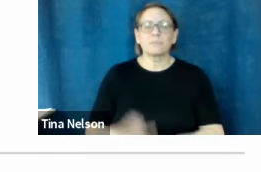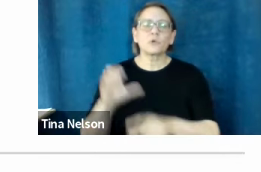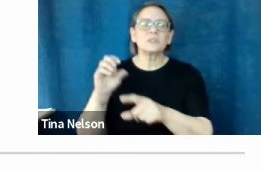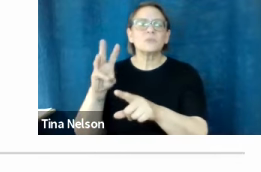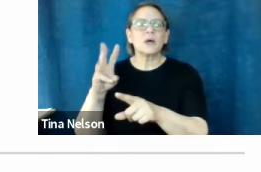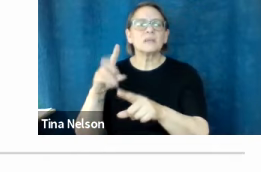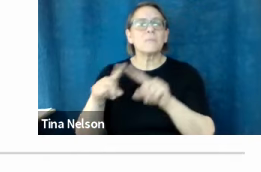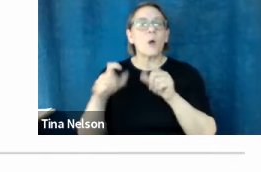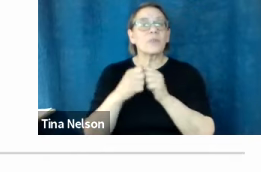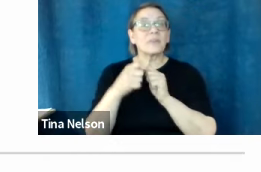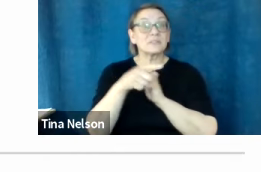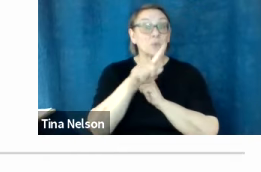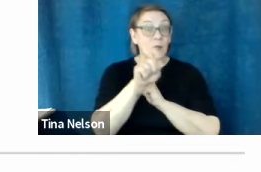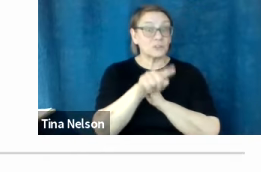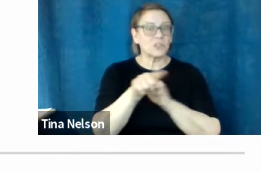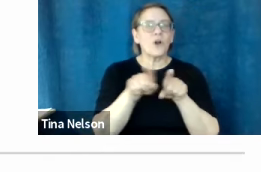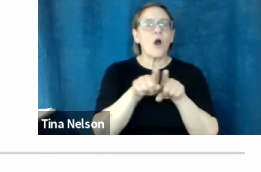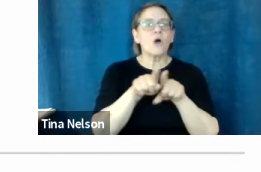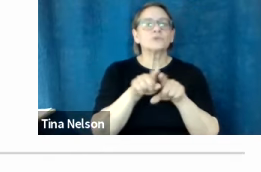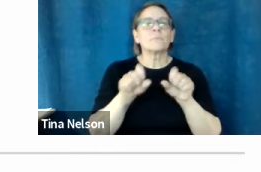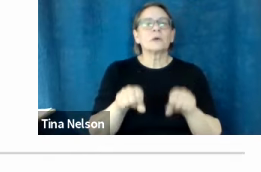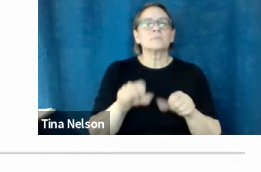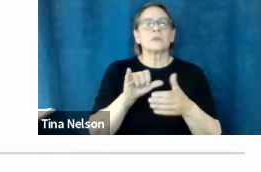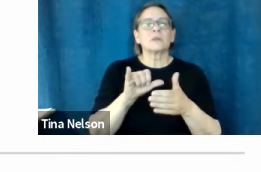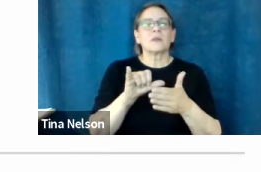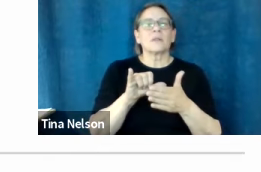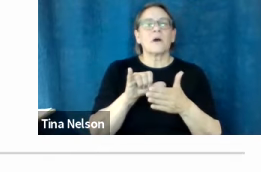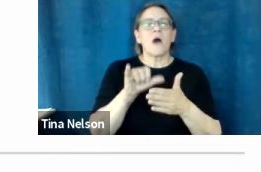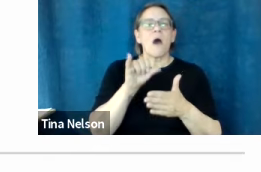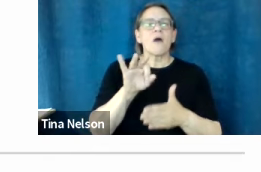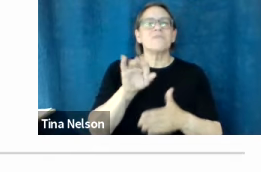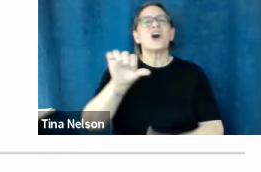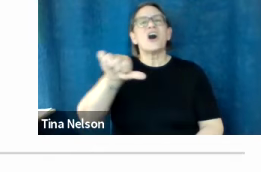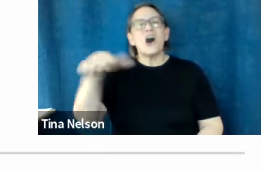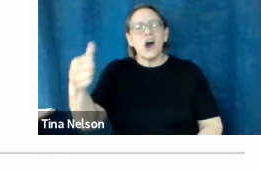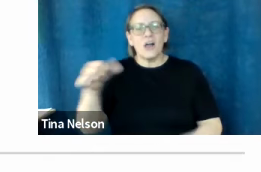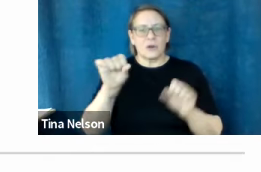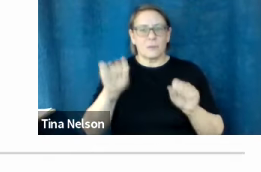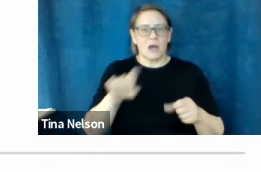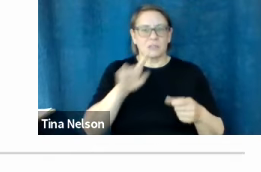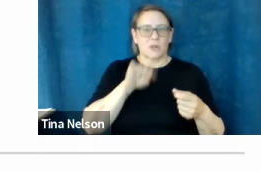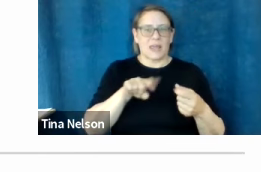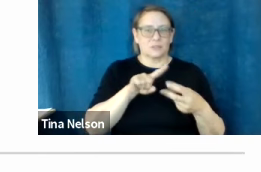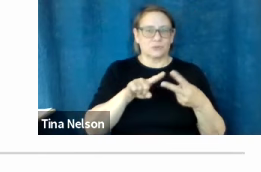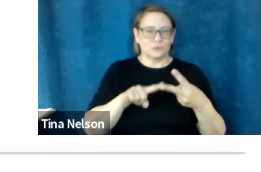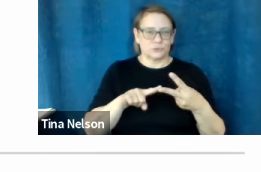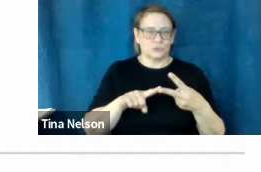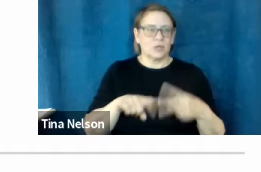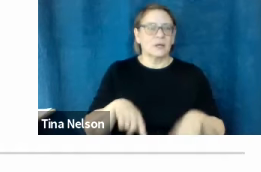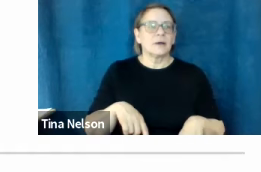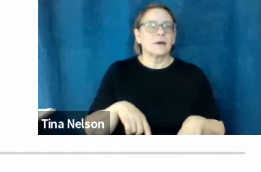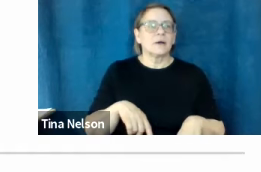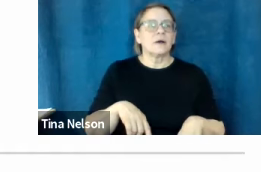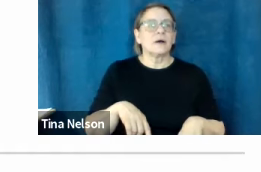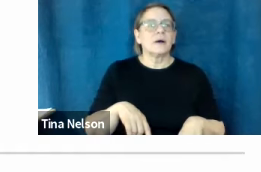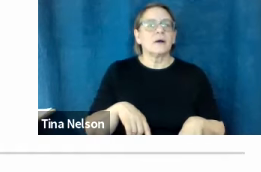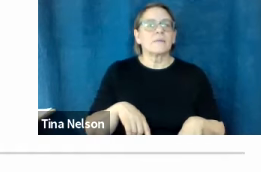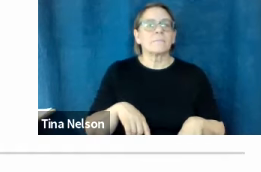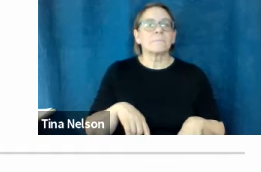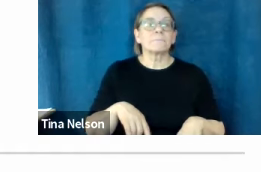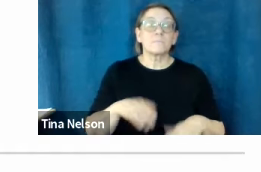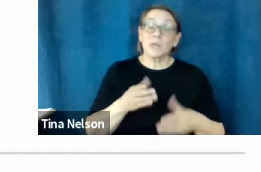this question too, there is the possibility of a couple of other answers that could have been chosen. Um, it